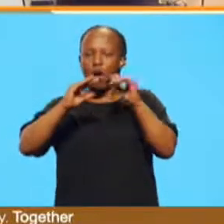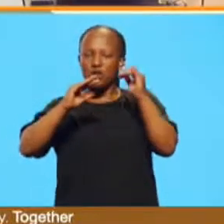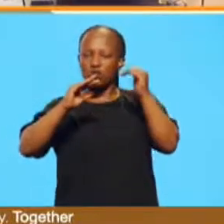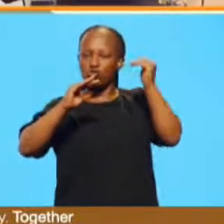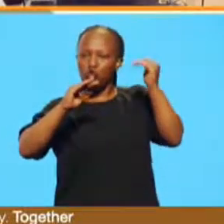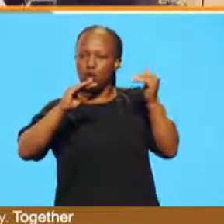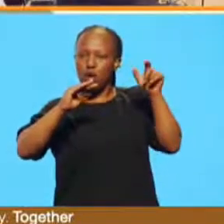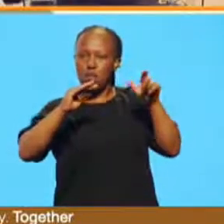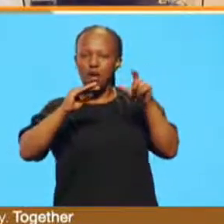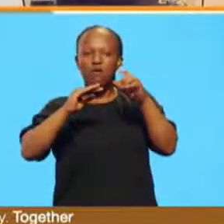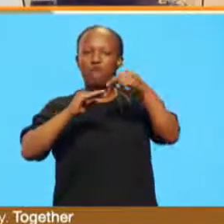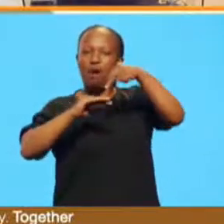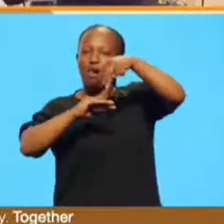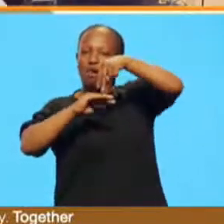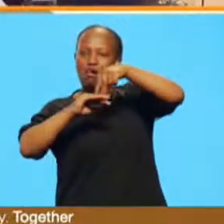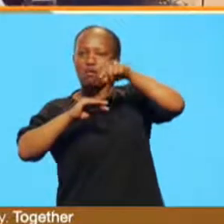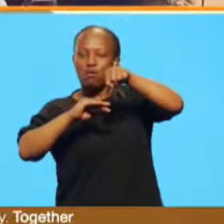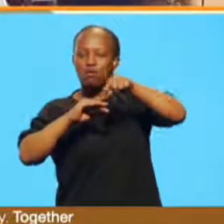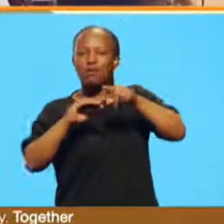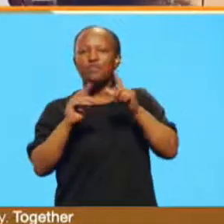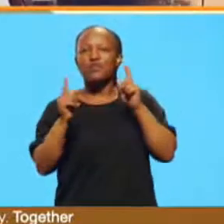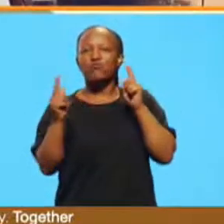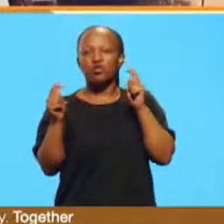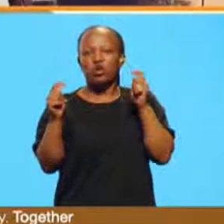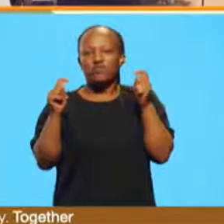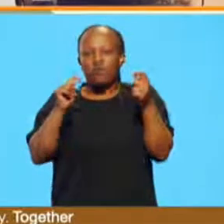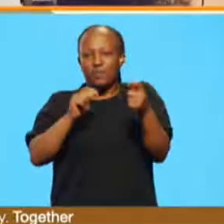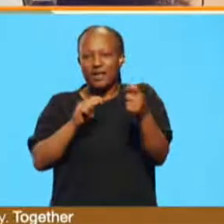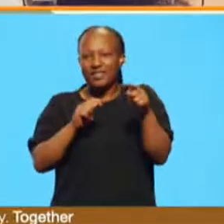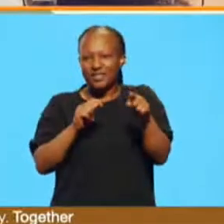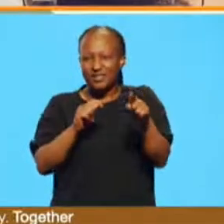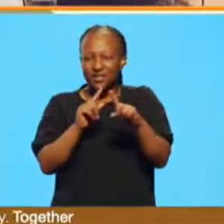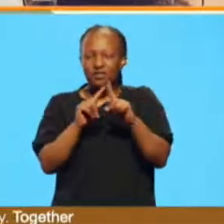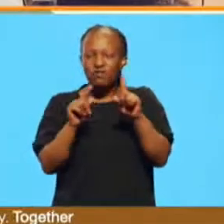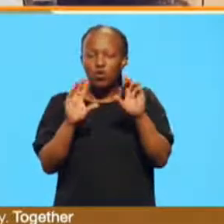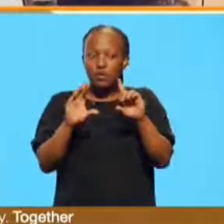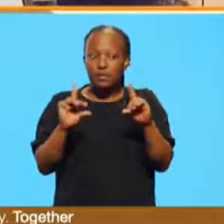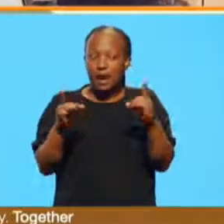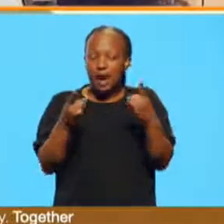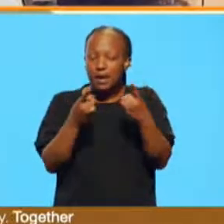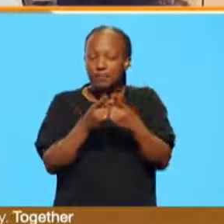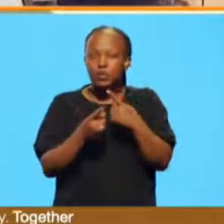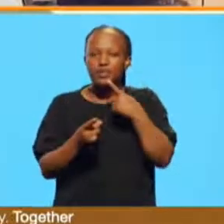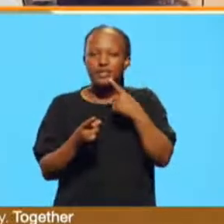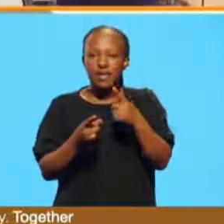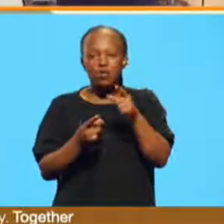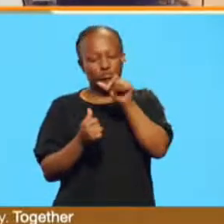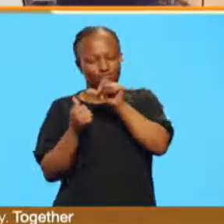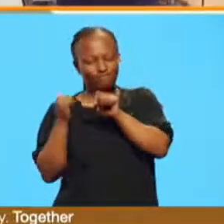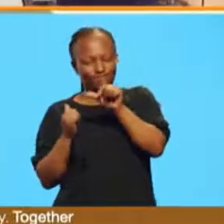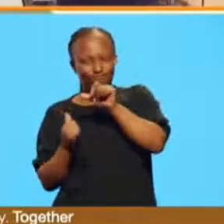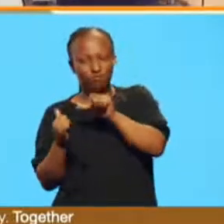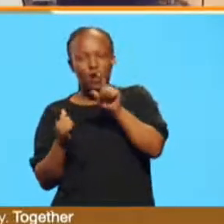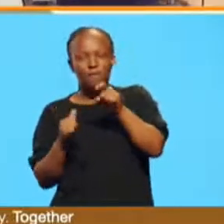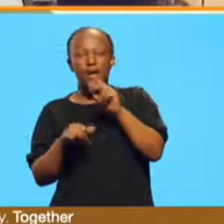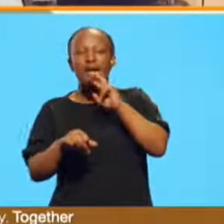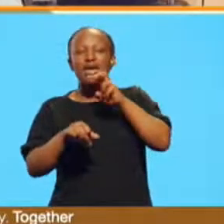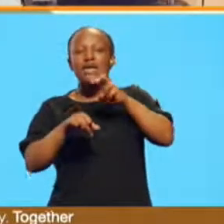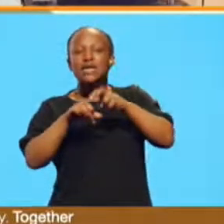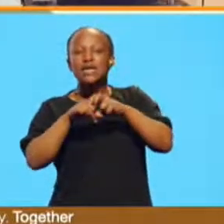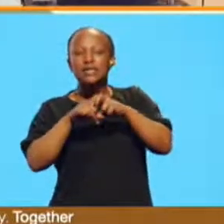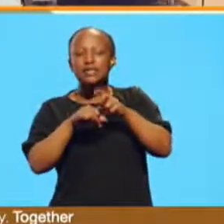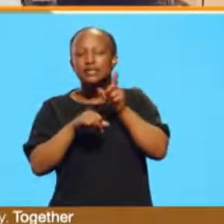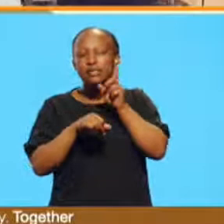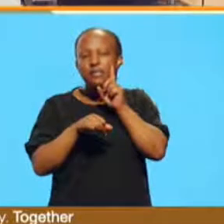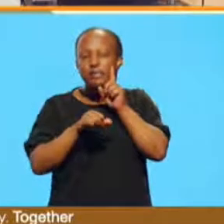we should do as transformation agents, as departments, to say, let's go and do a need analysis and